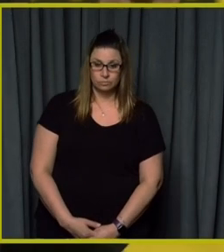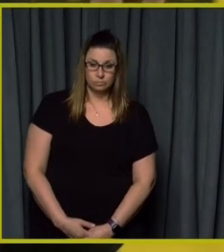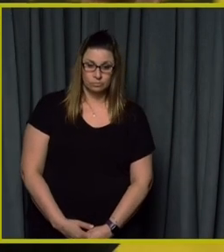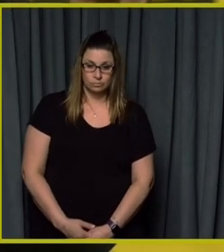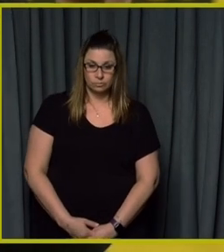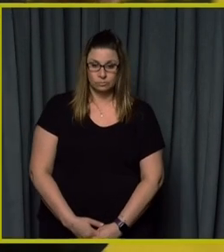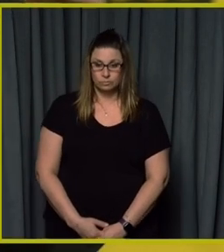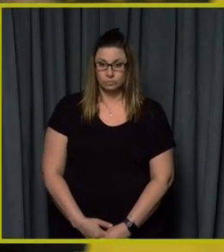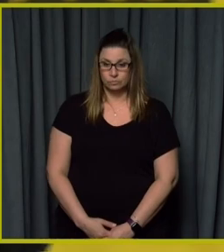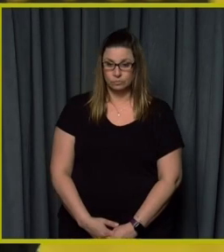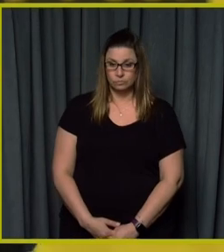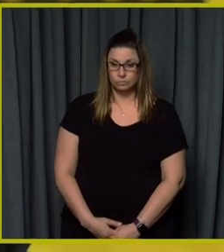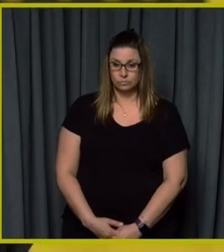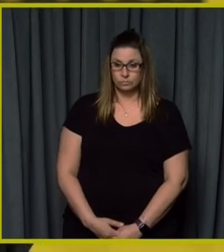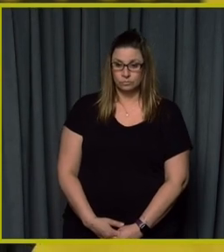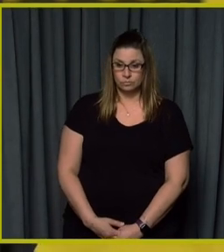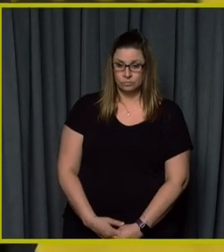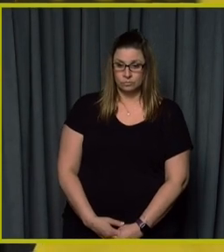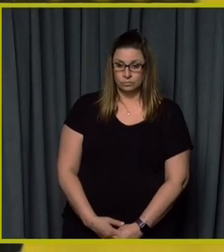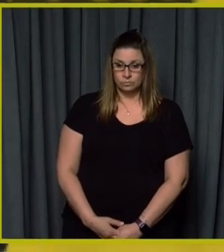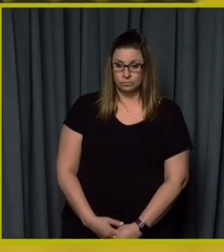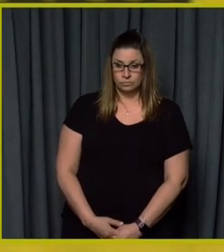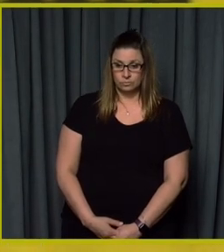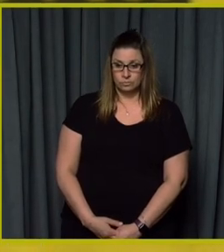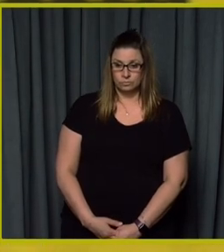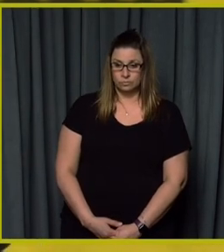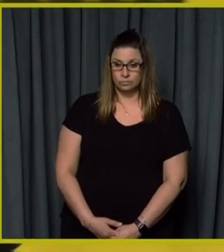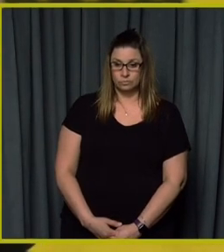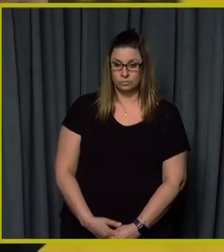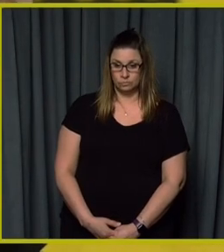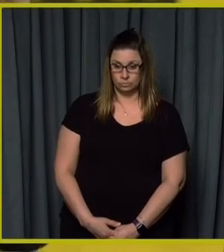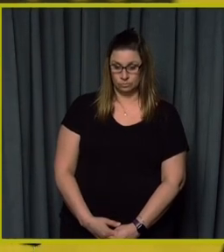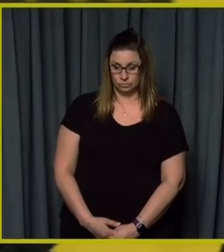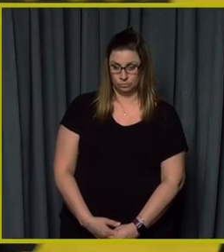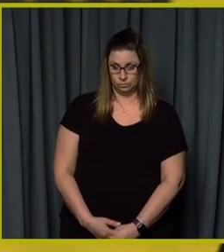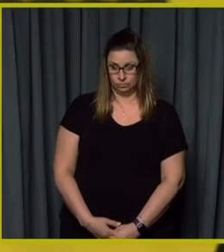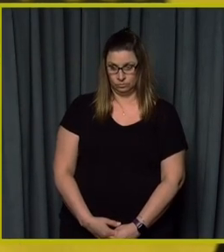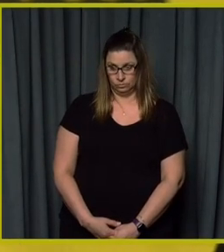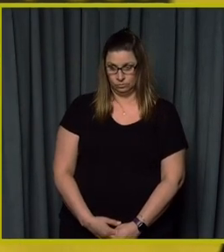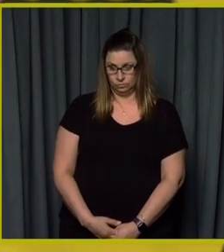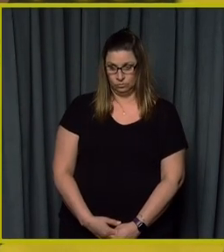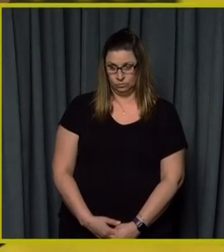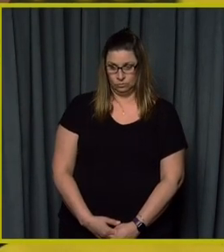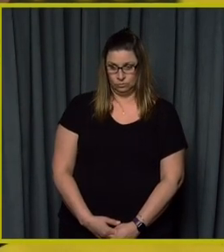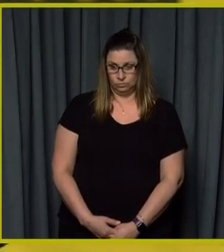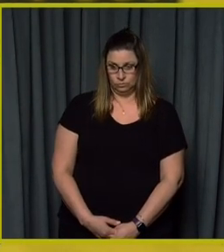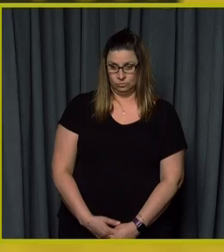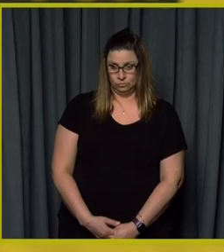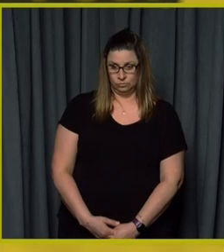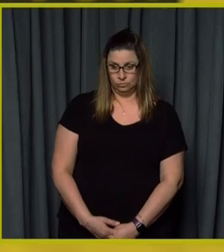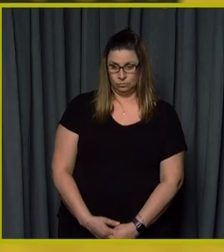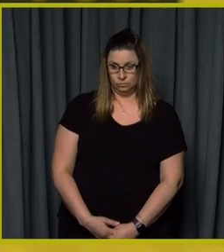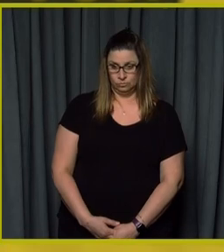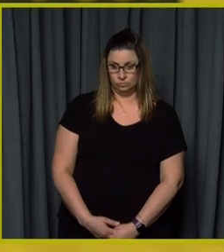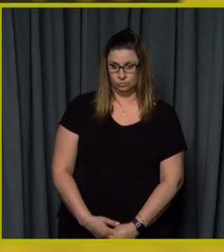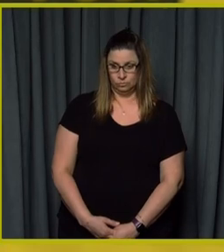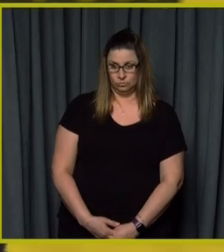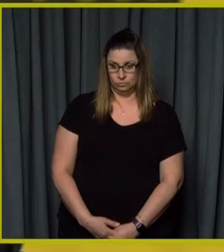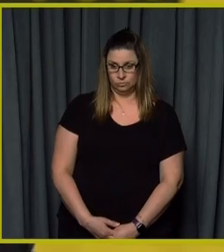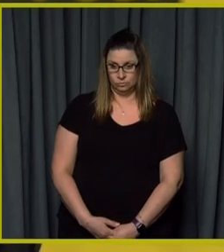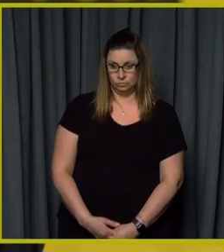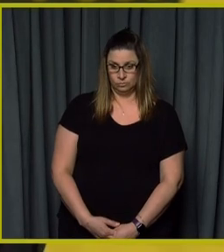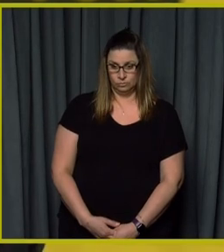There are actually 120 students at Gallaudet that have had to leave school due to financial